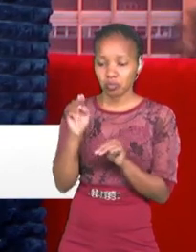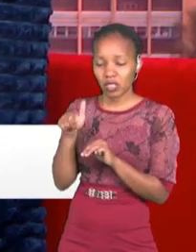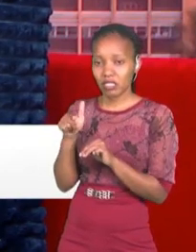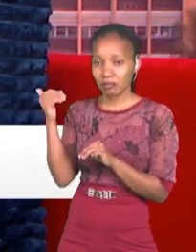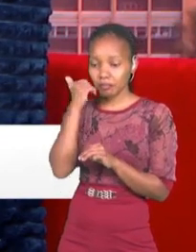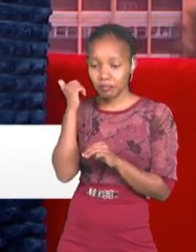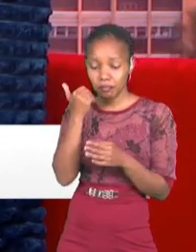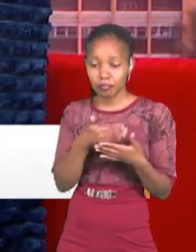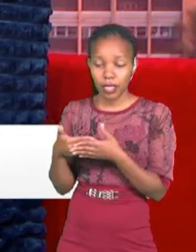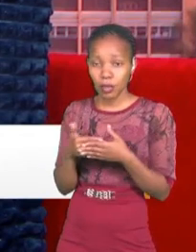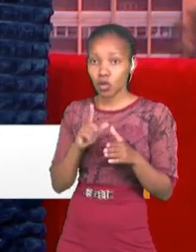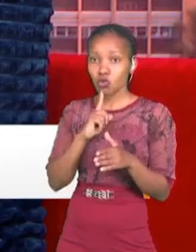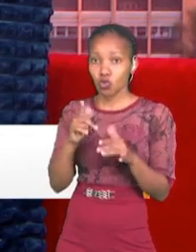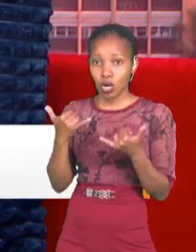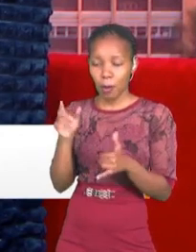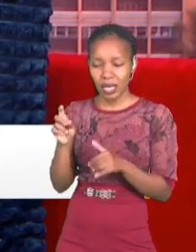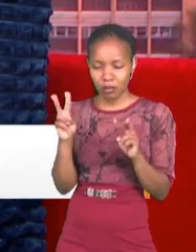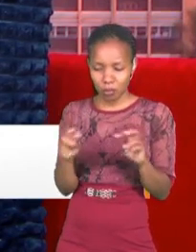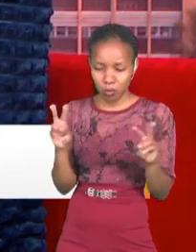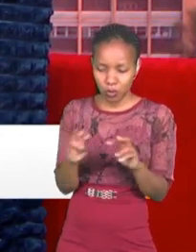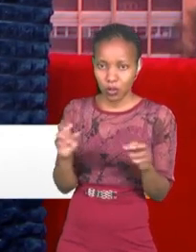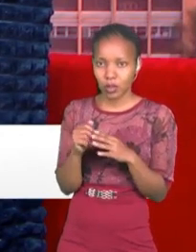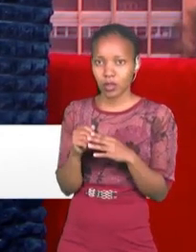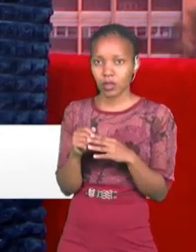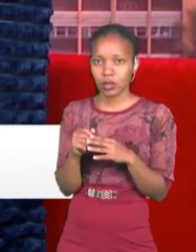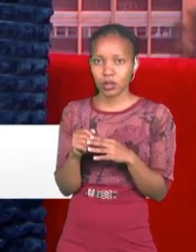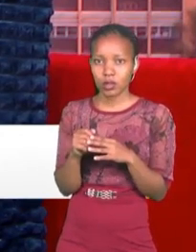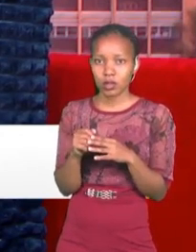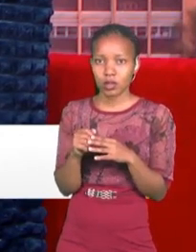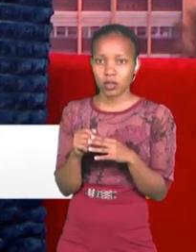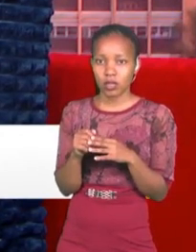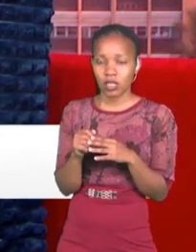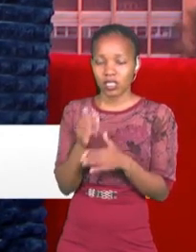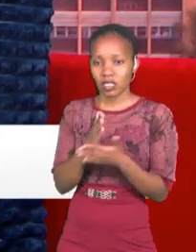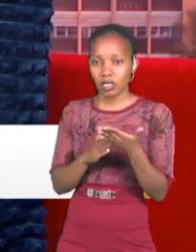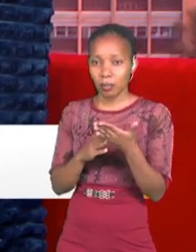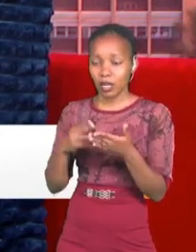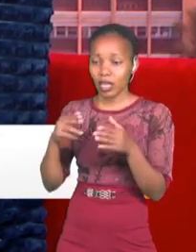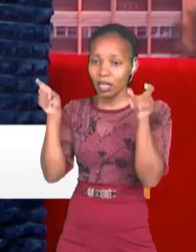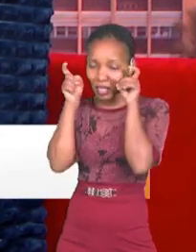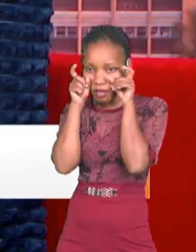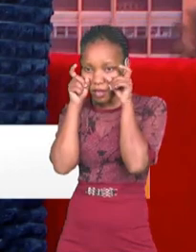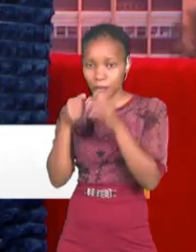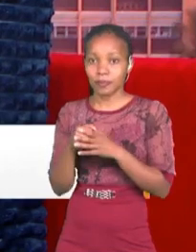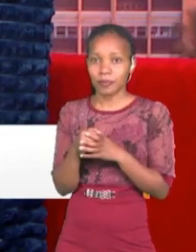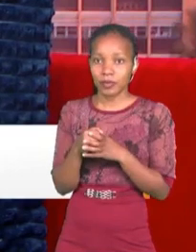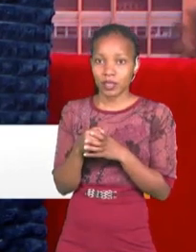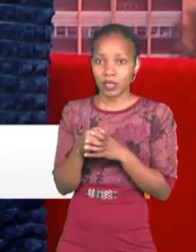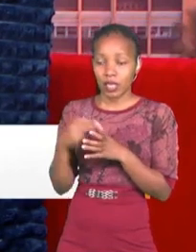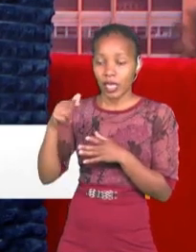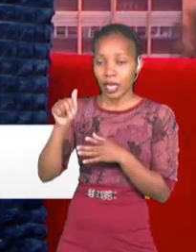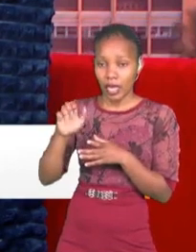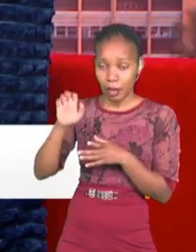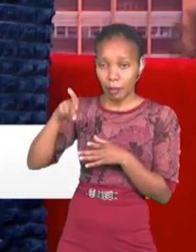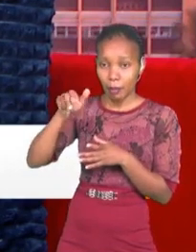unnecessary to baby. Mm-hmm. So we generally we do testing HIV like hepatitis B, some hepatitis C and HIV testing. These are three routinely done